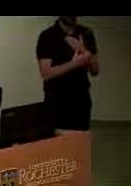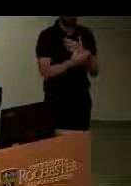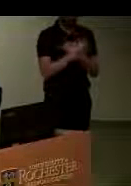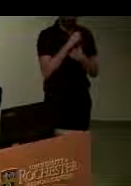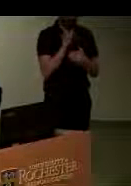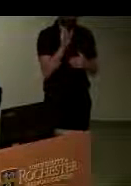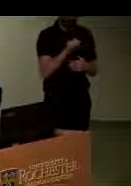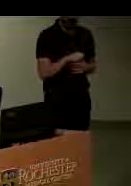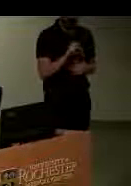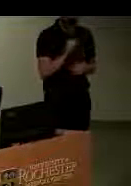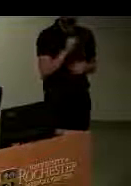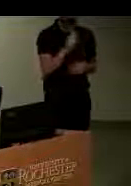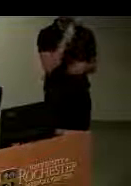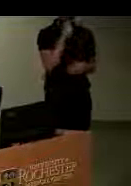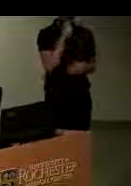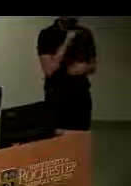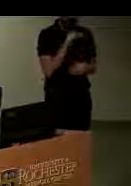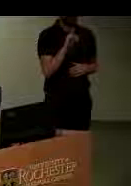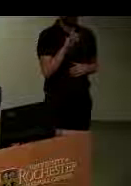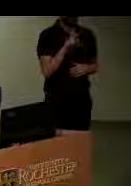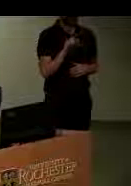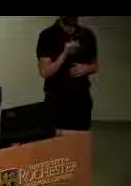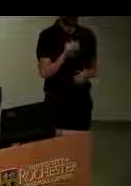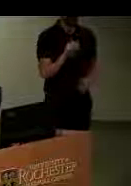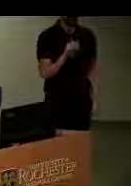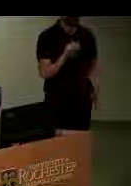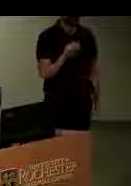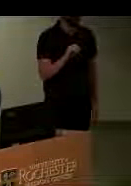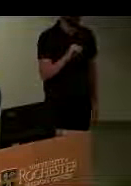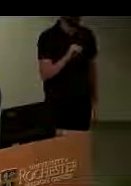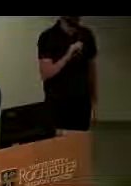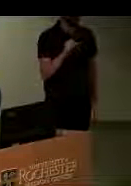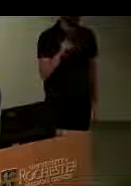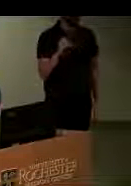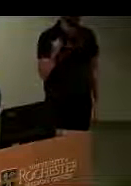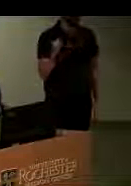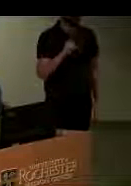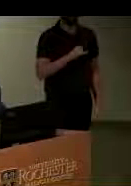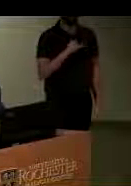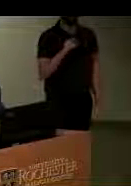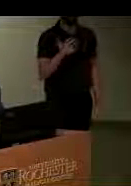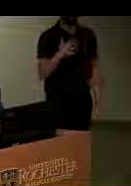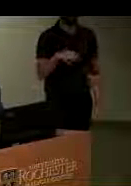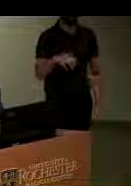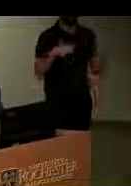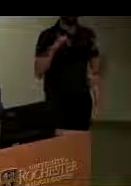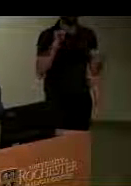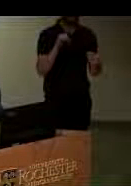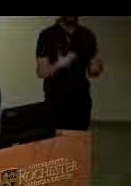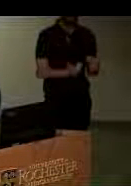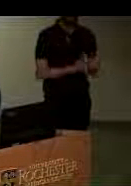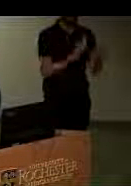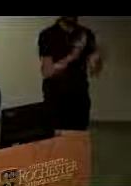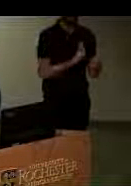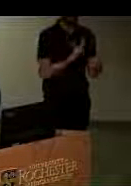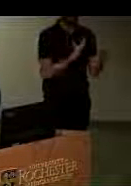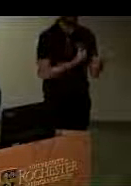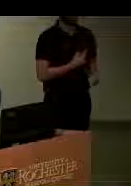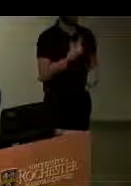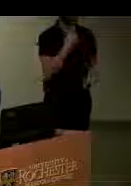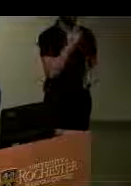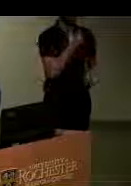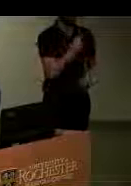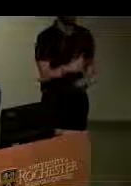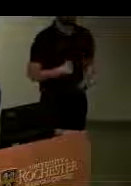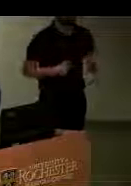nitroglycerin. Oh, yeah. Oh, okay. Well, that brought new empathy to people that I was saying, stick your tongue out,